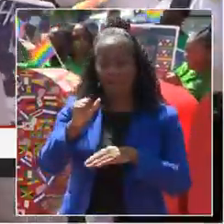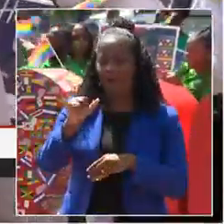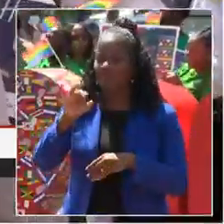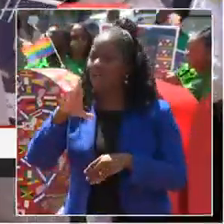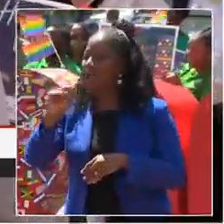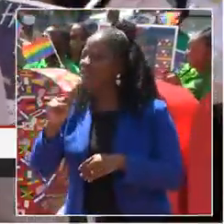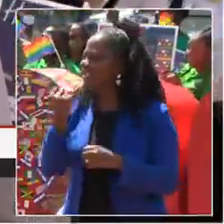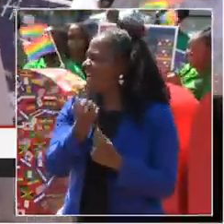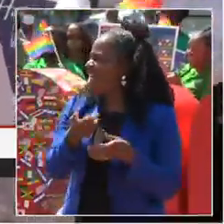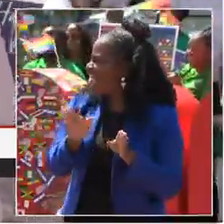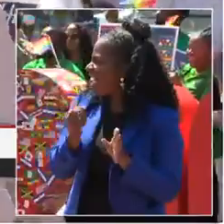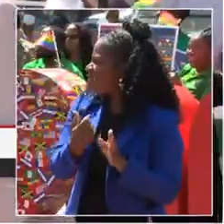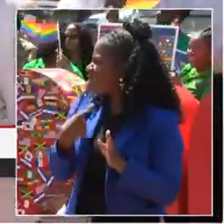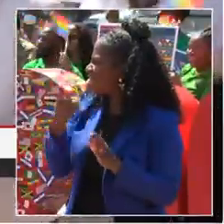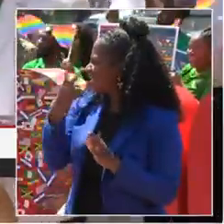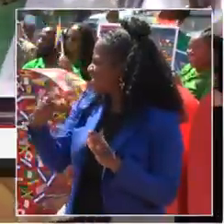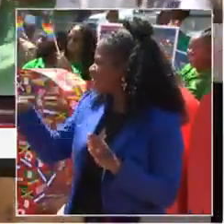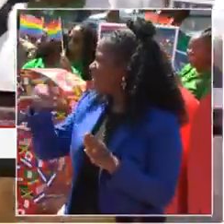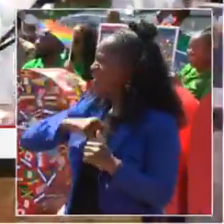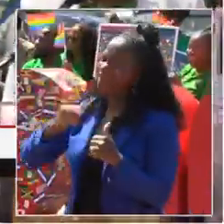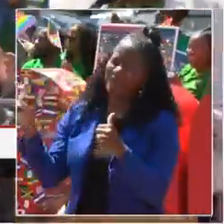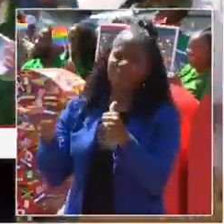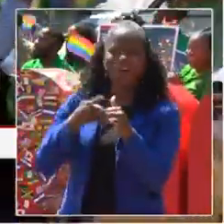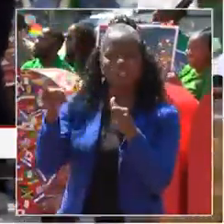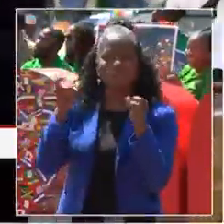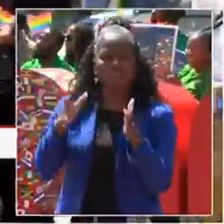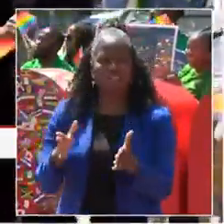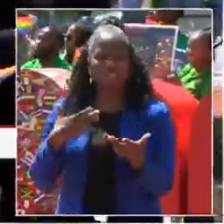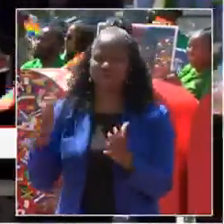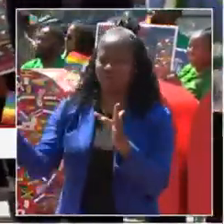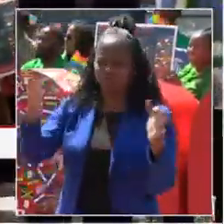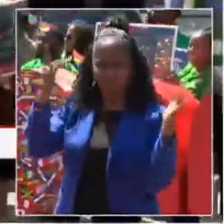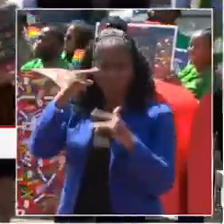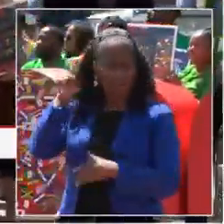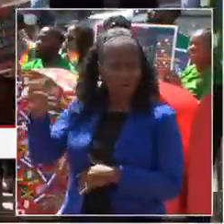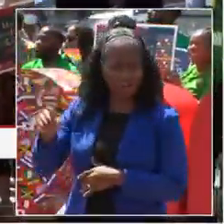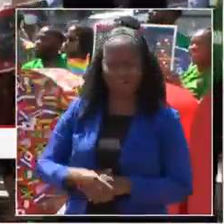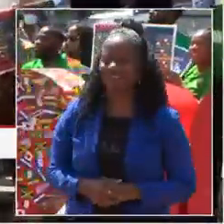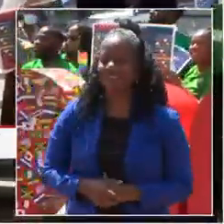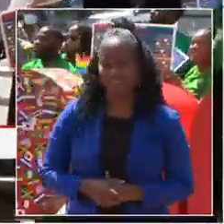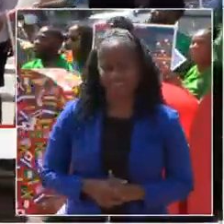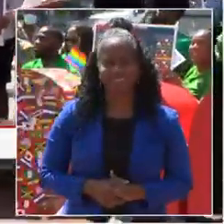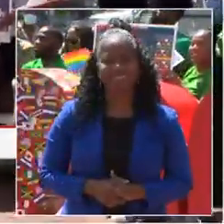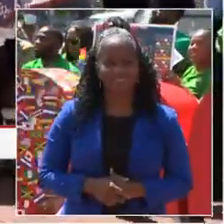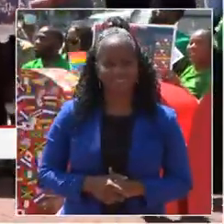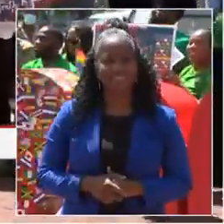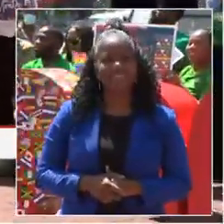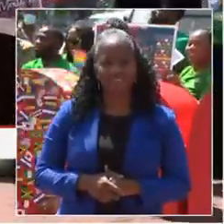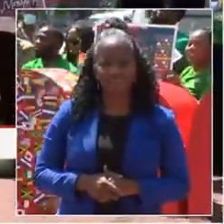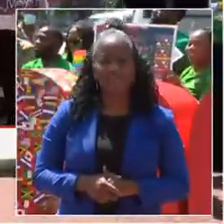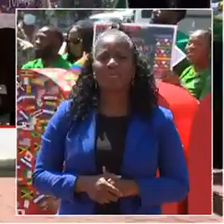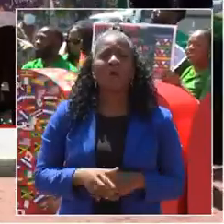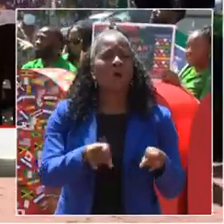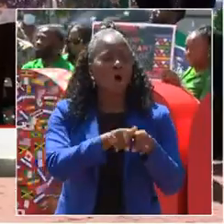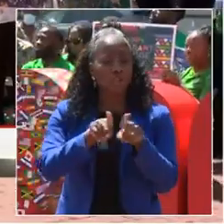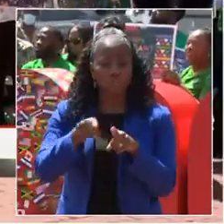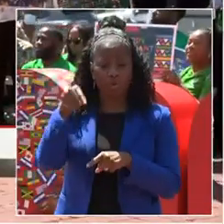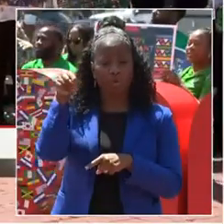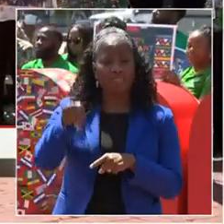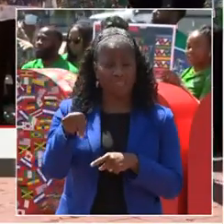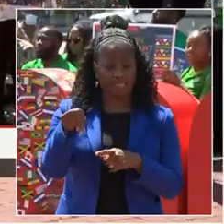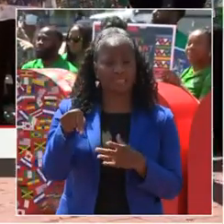you, Natalie, the first director. Give her a round of applause. And it's also Gun